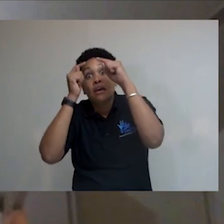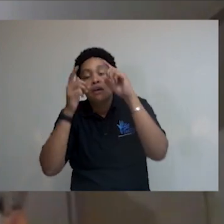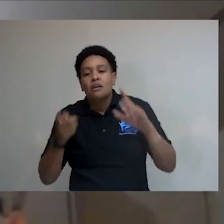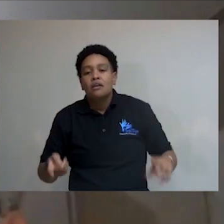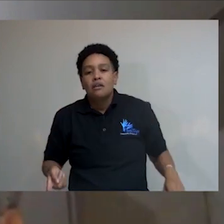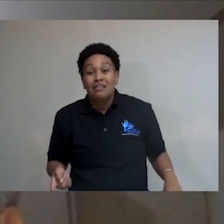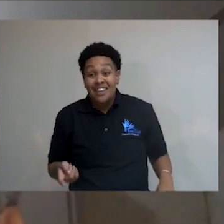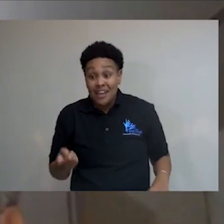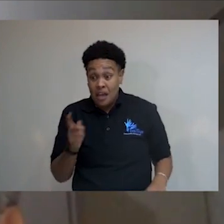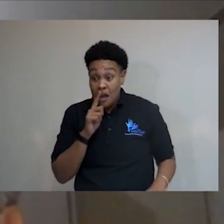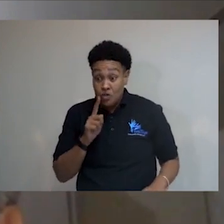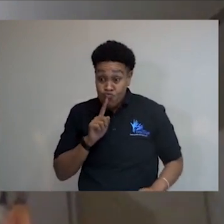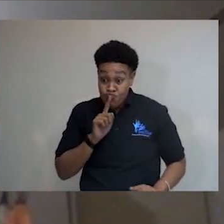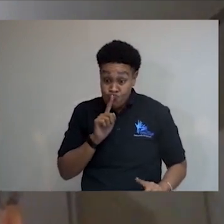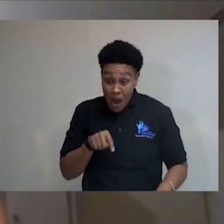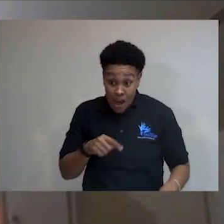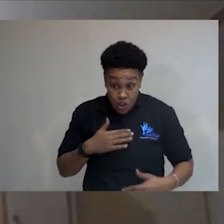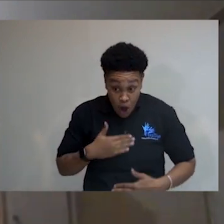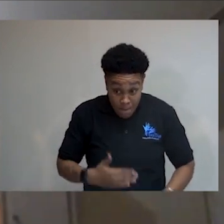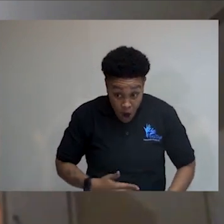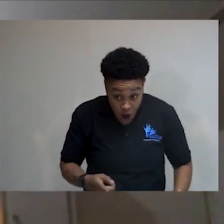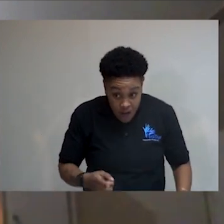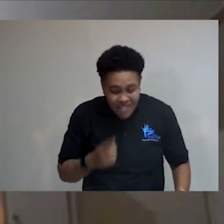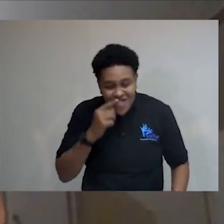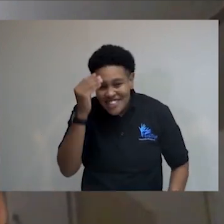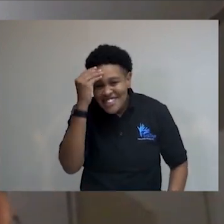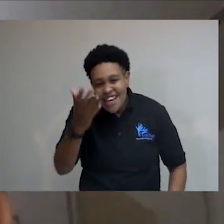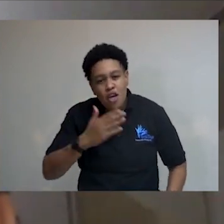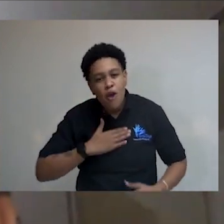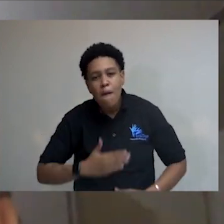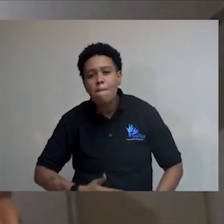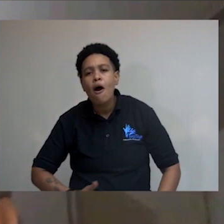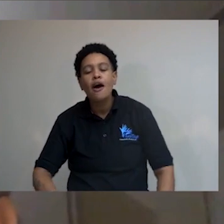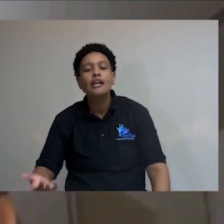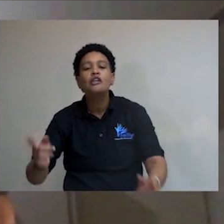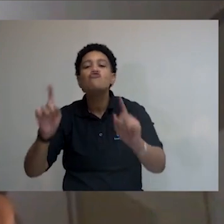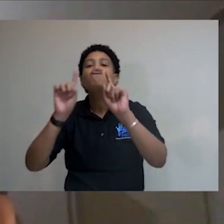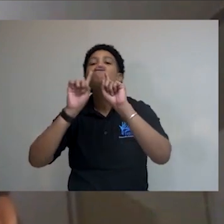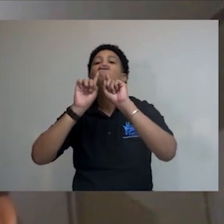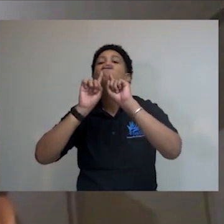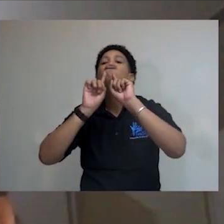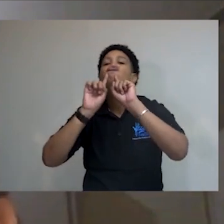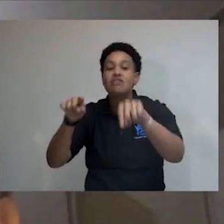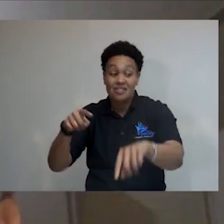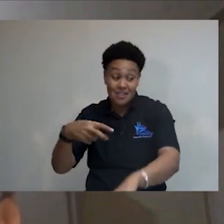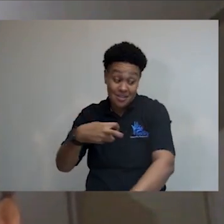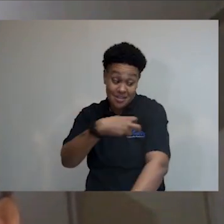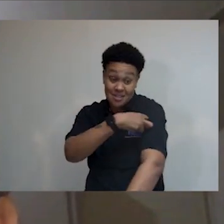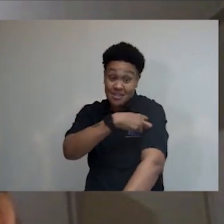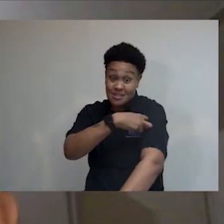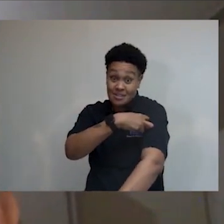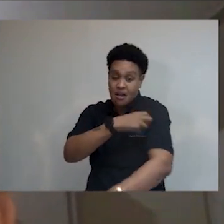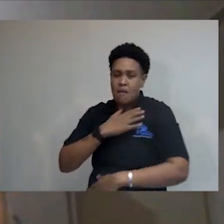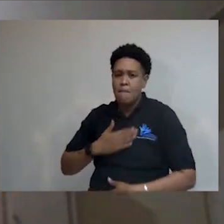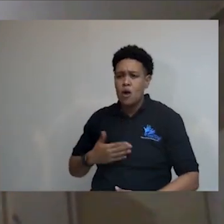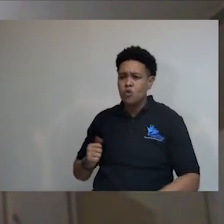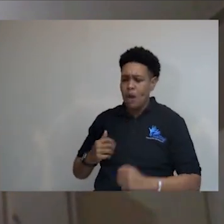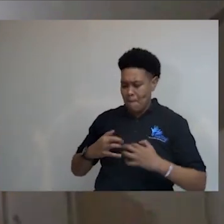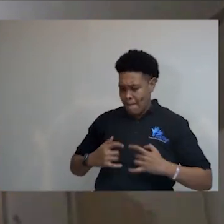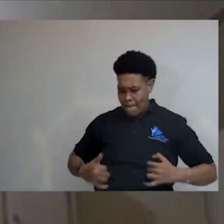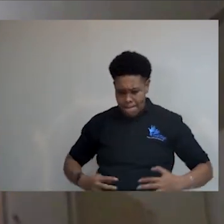the local reaction tells you that the body is responding to the vaccine